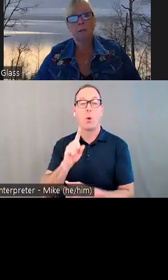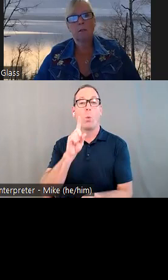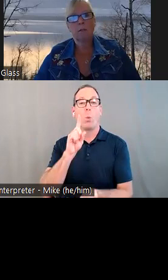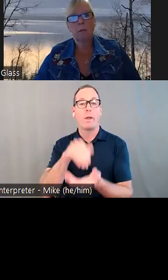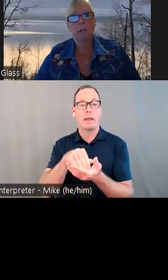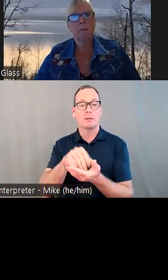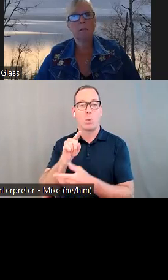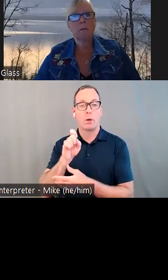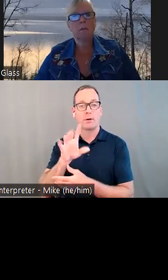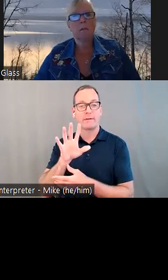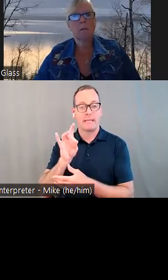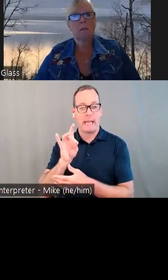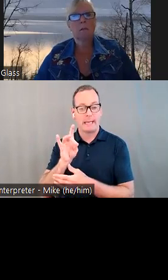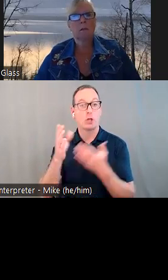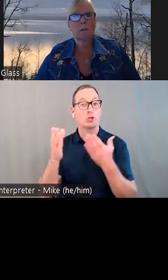1,158 service plans,